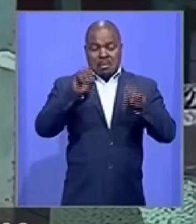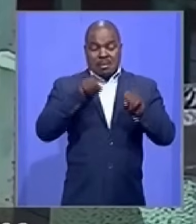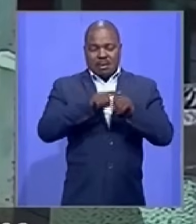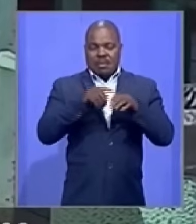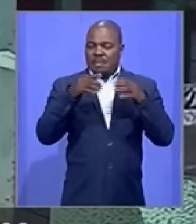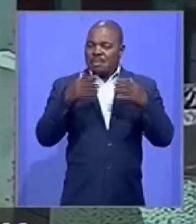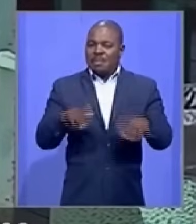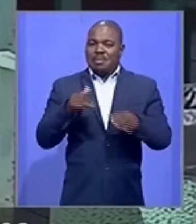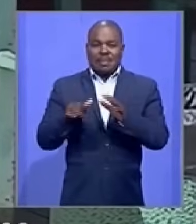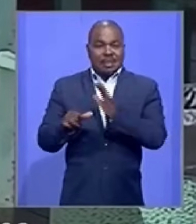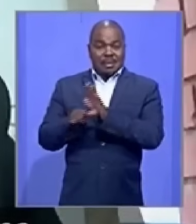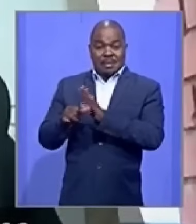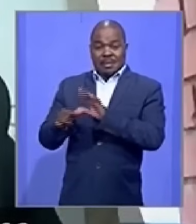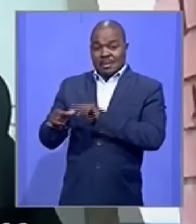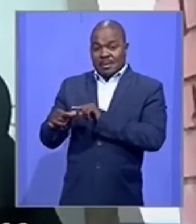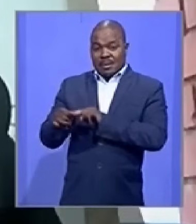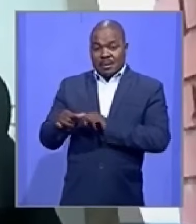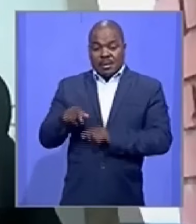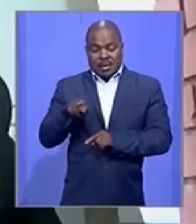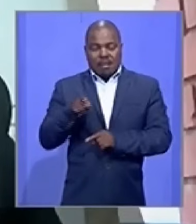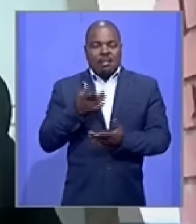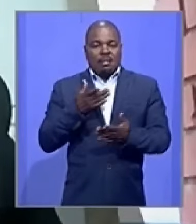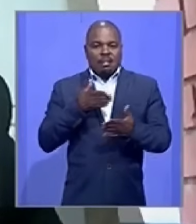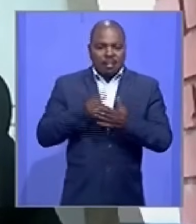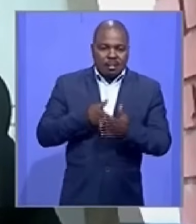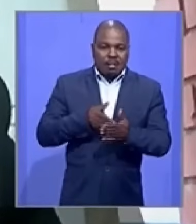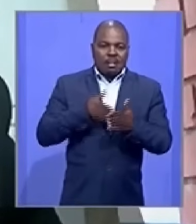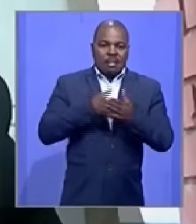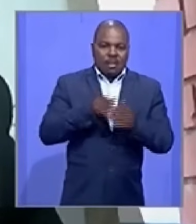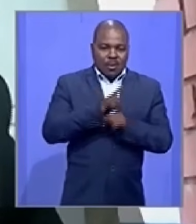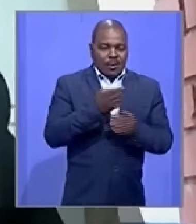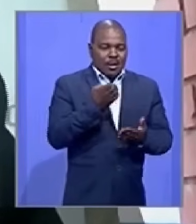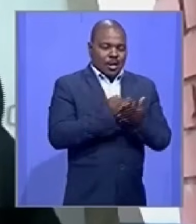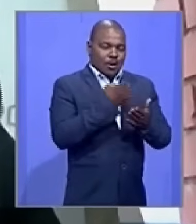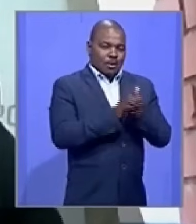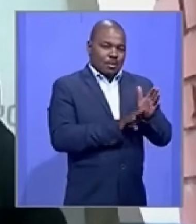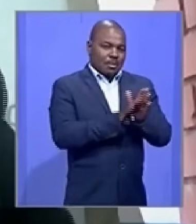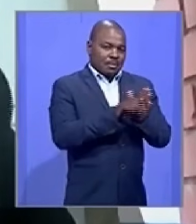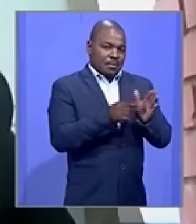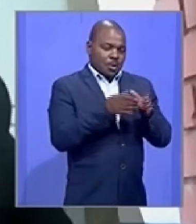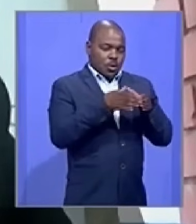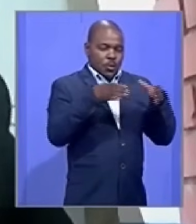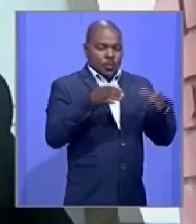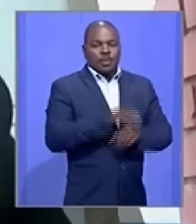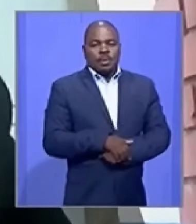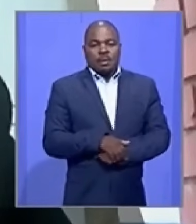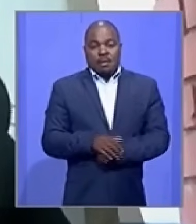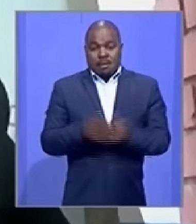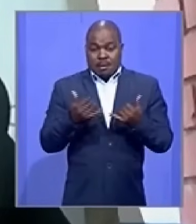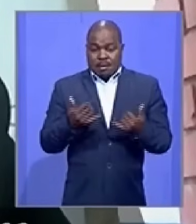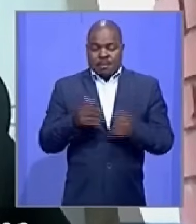factor in the stagnant growth in our economy.